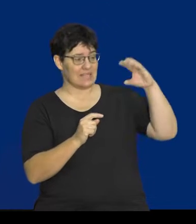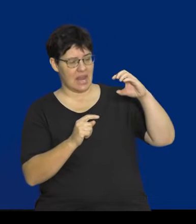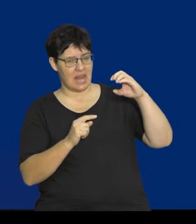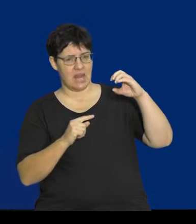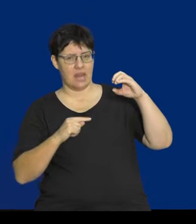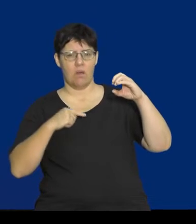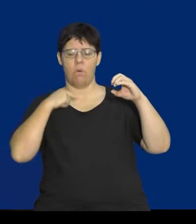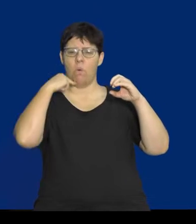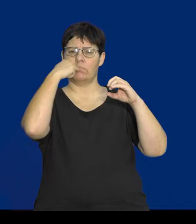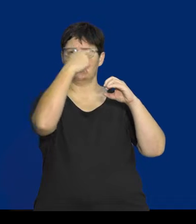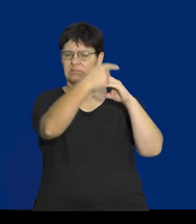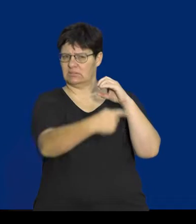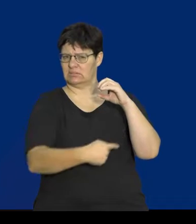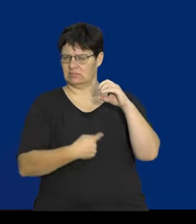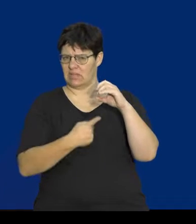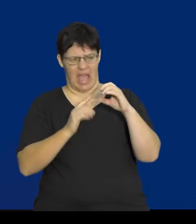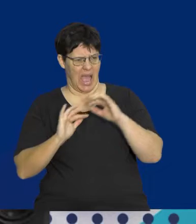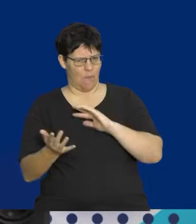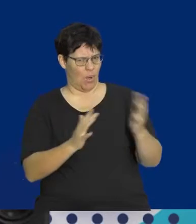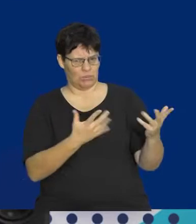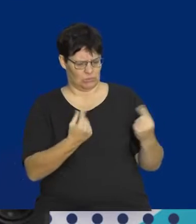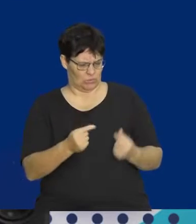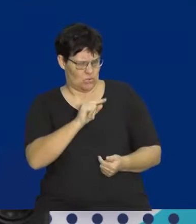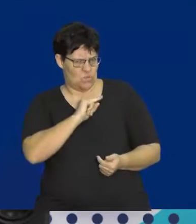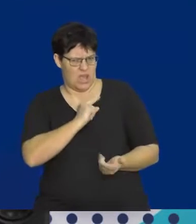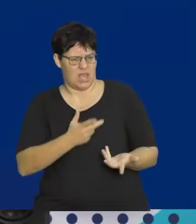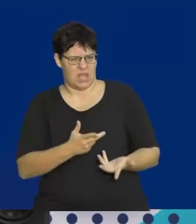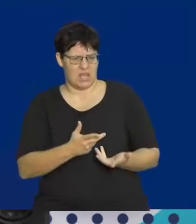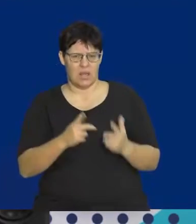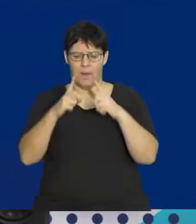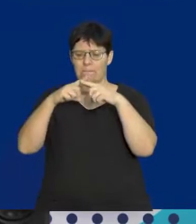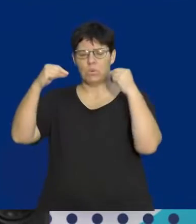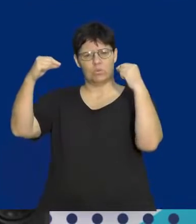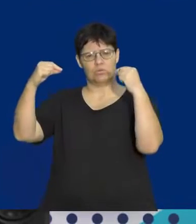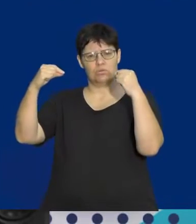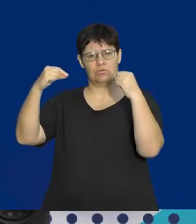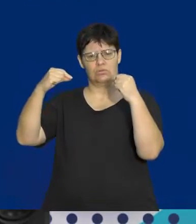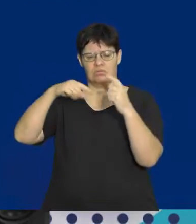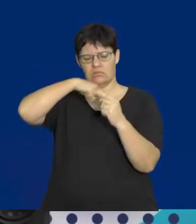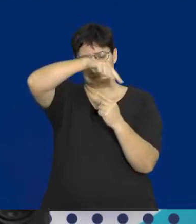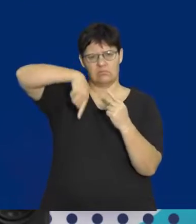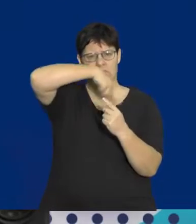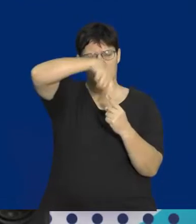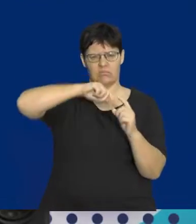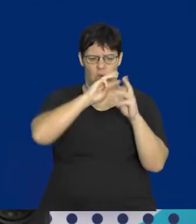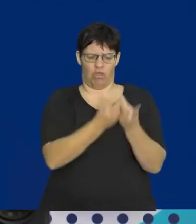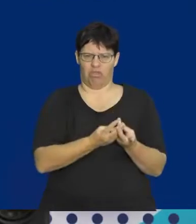the way they do? Why does the moon go around us like it